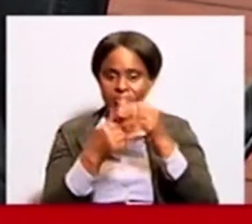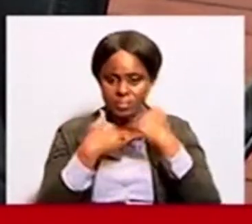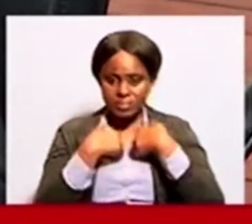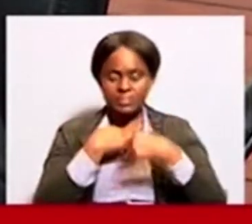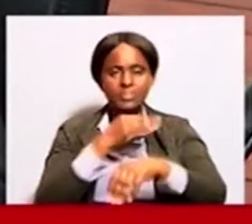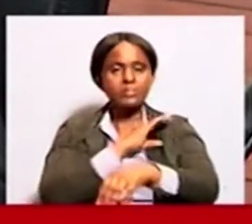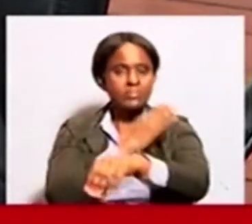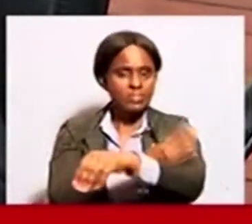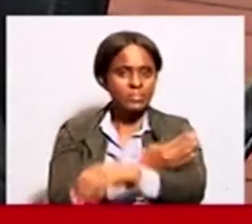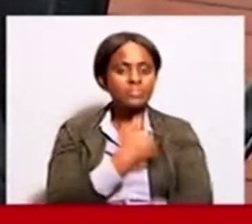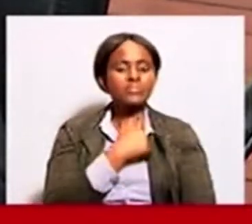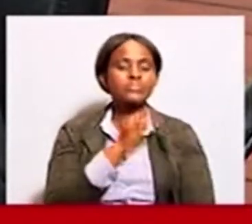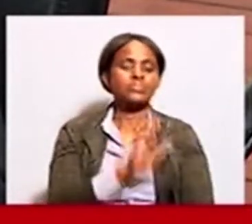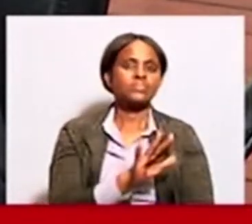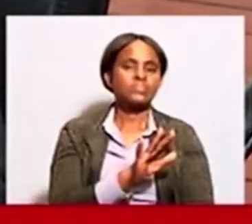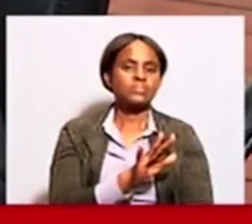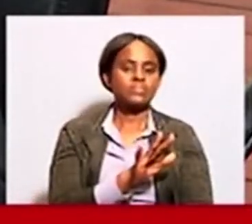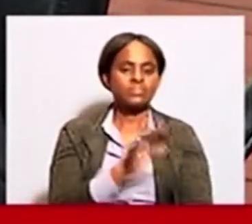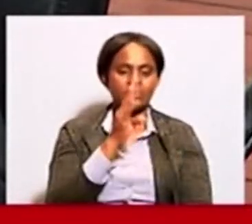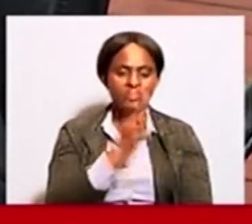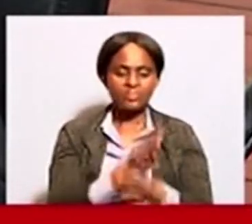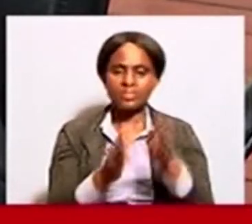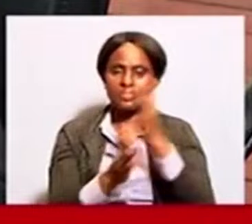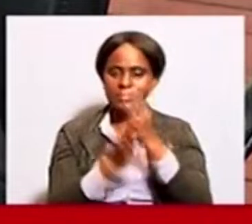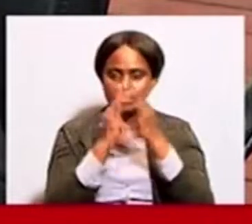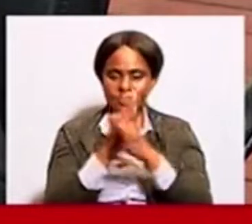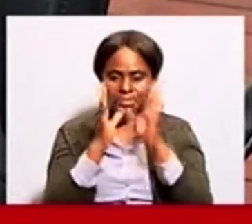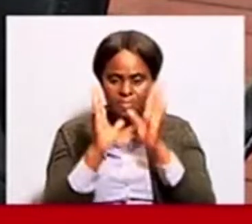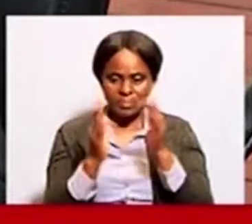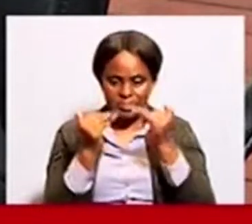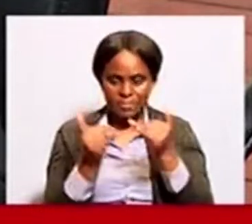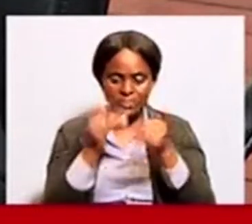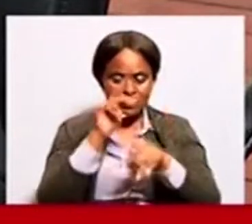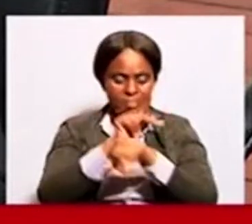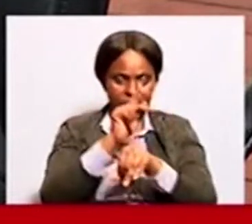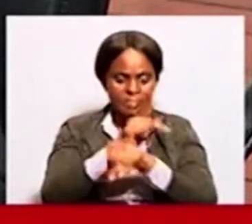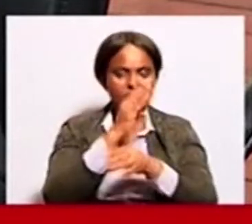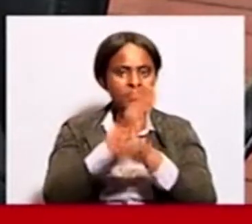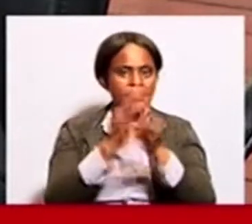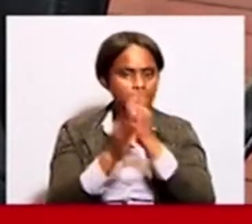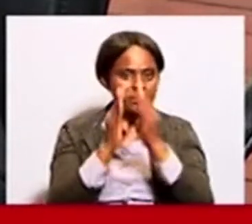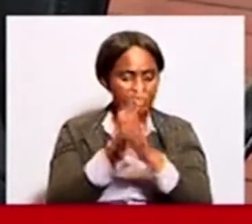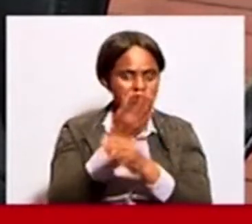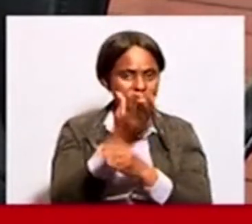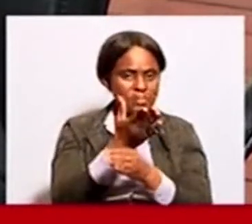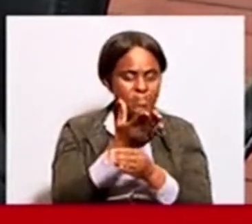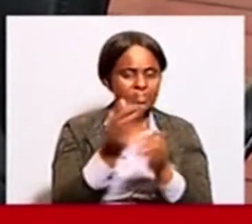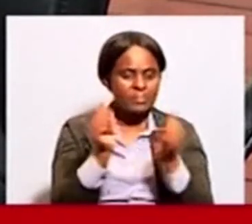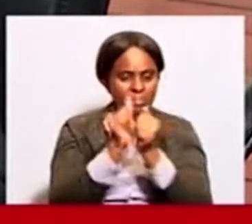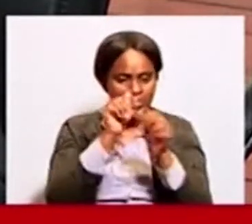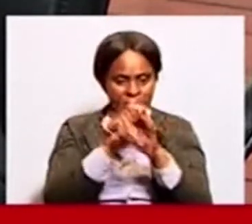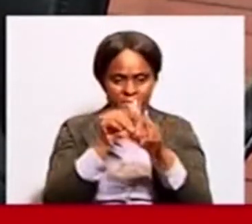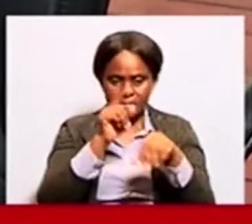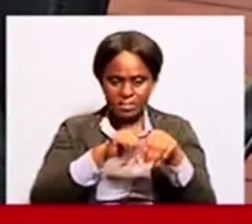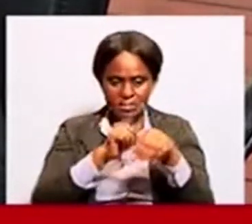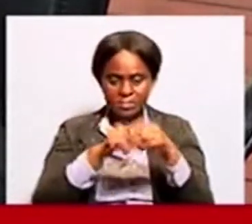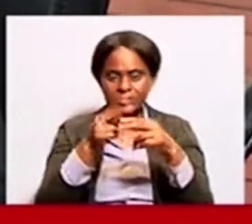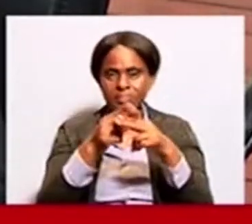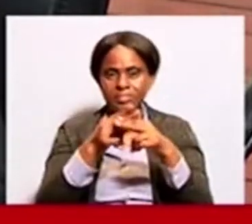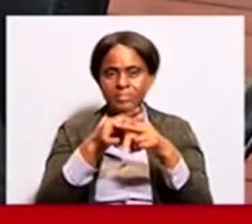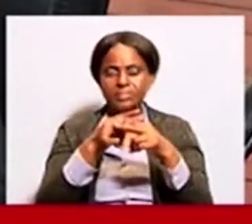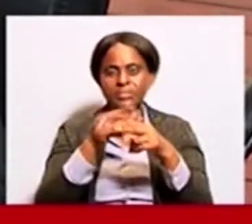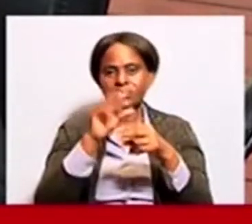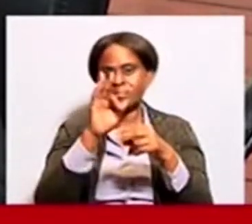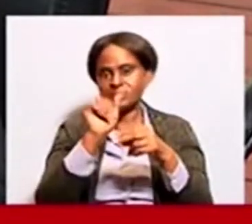capacity. A contractor is given, a project is contracted, within a short period, force